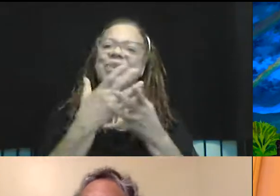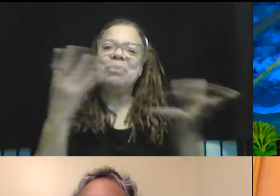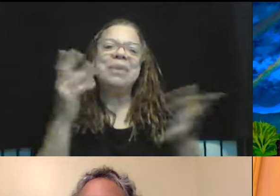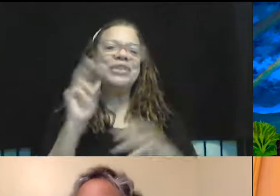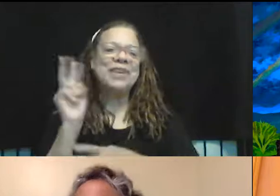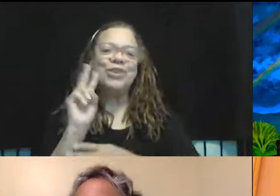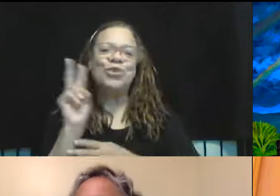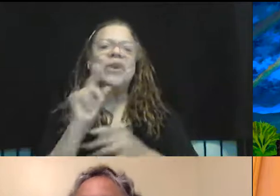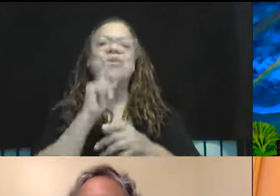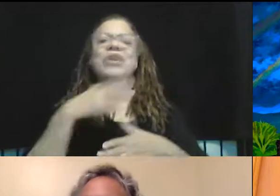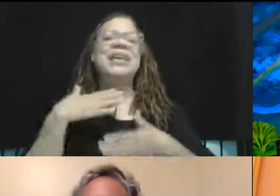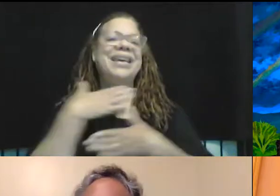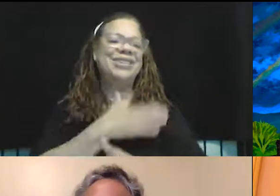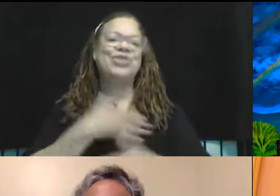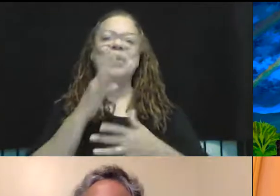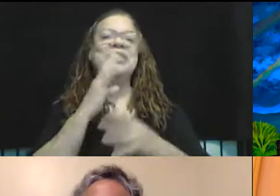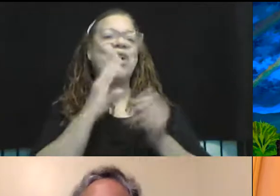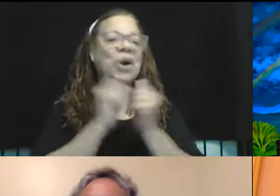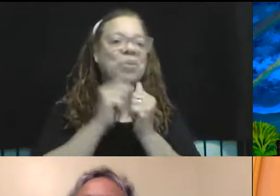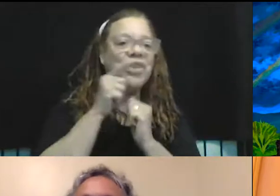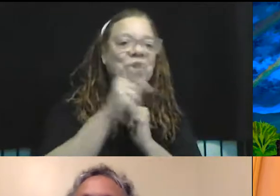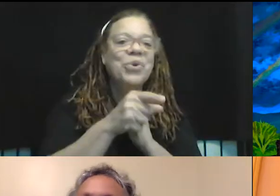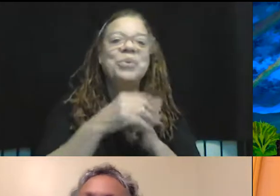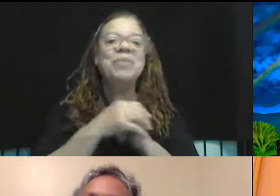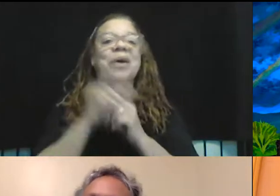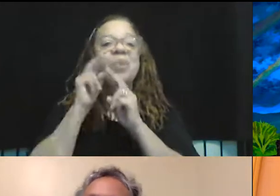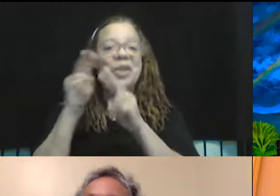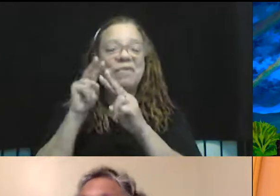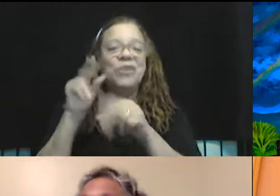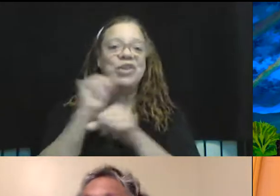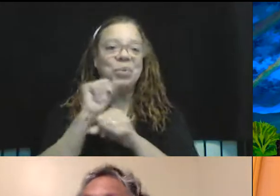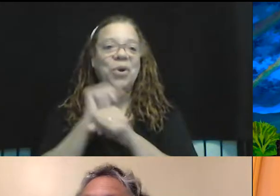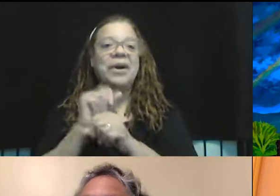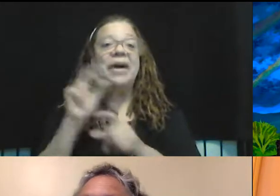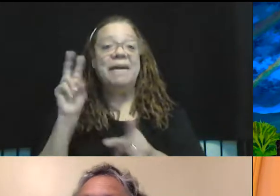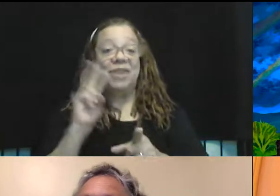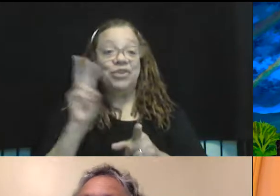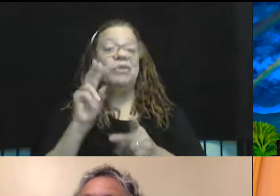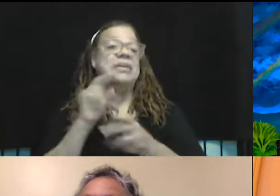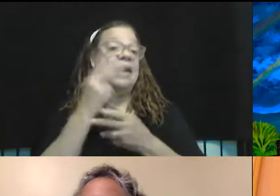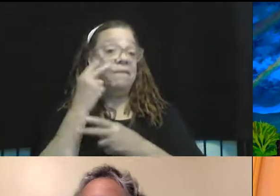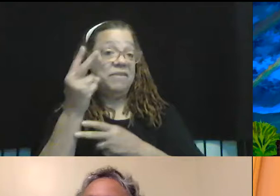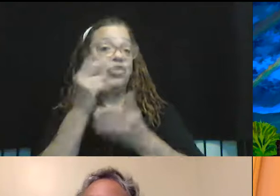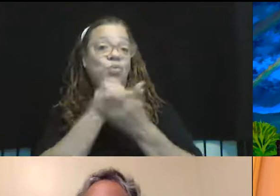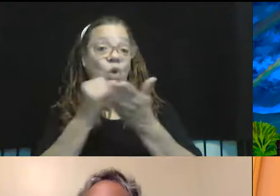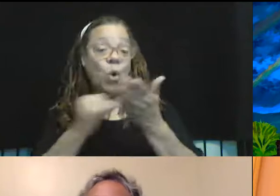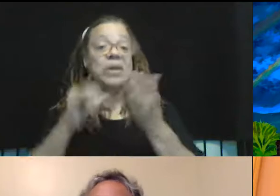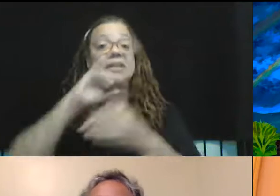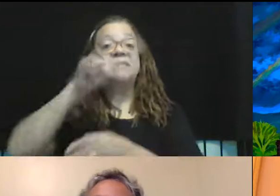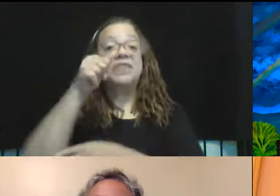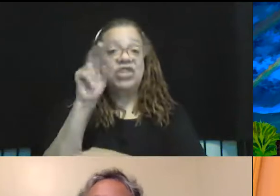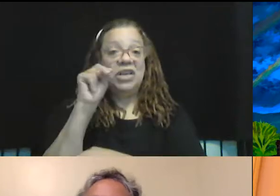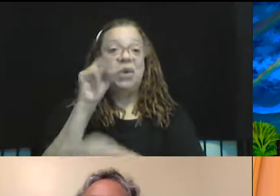talking to you and Yeah. looking at some of your work. Thank you. Victoria is our visual artist for Dracut Art's January Art